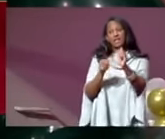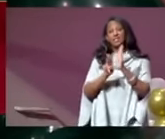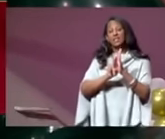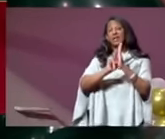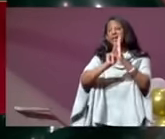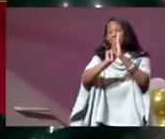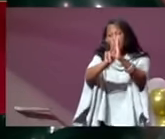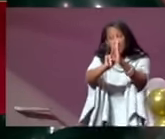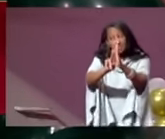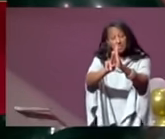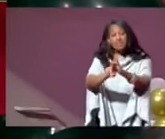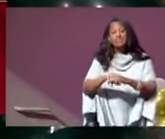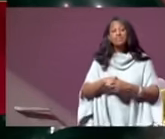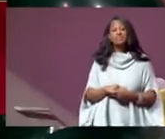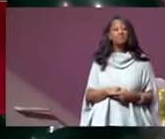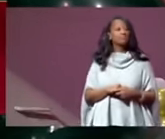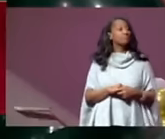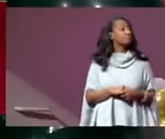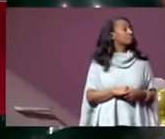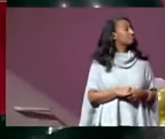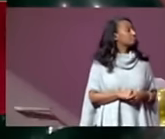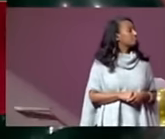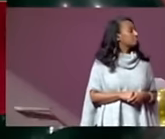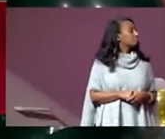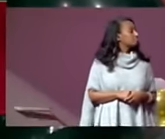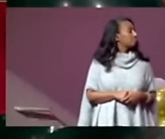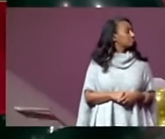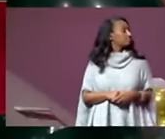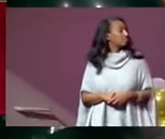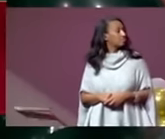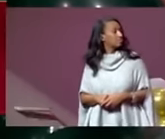governed by them as we give this morning.